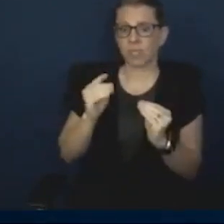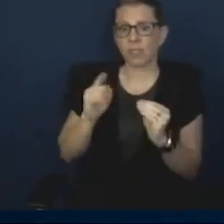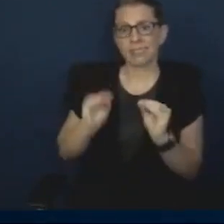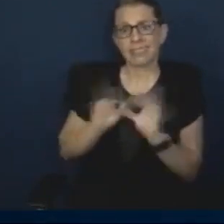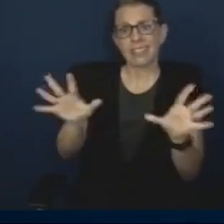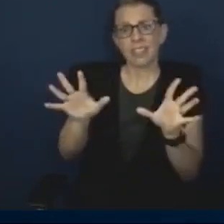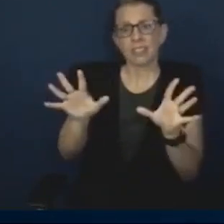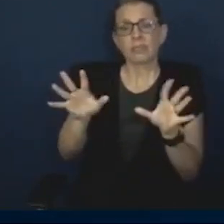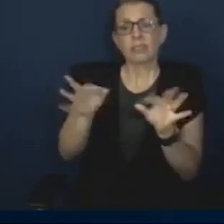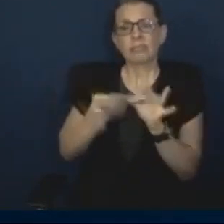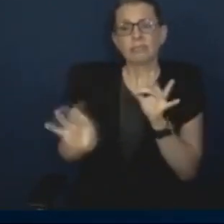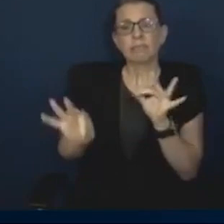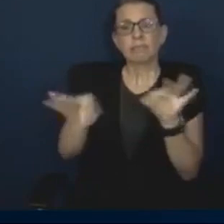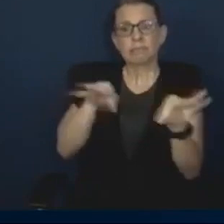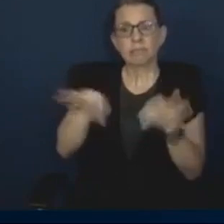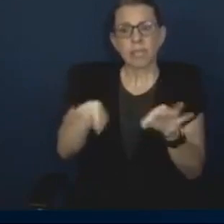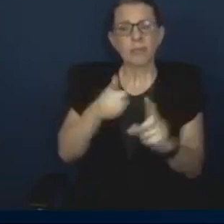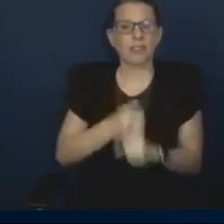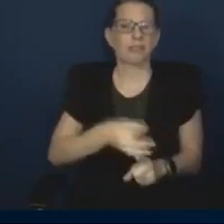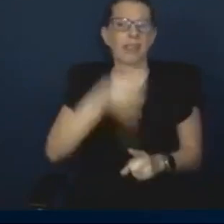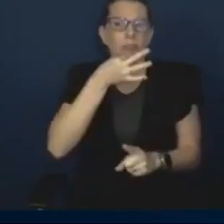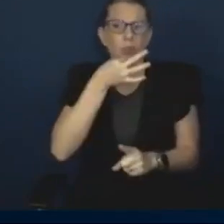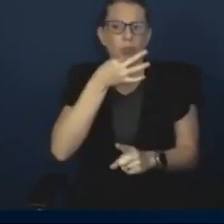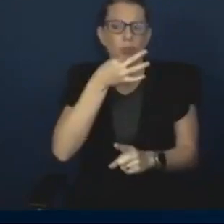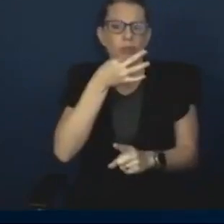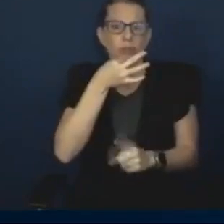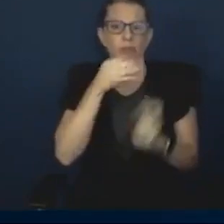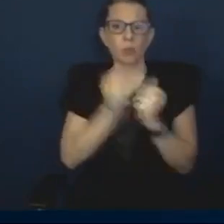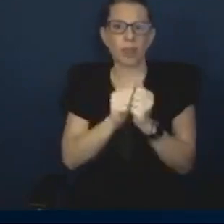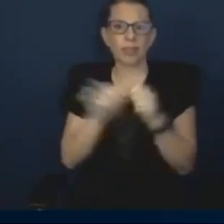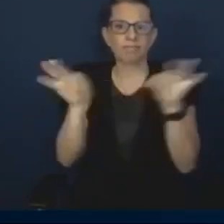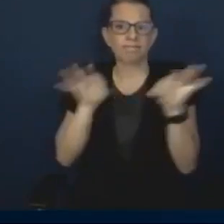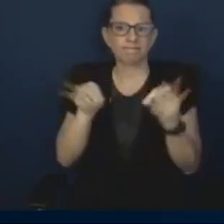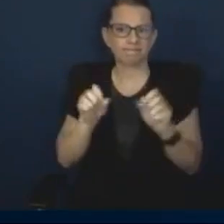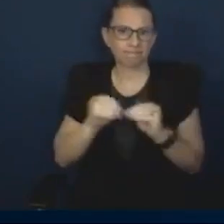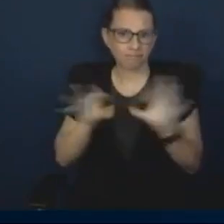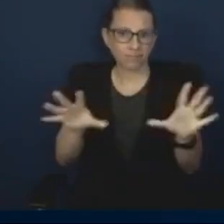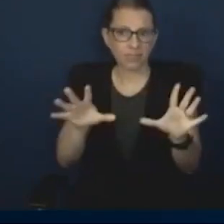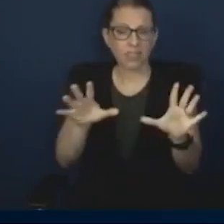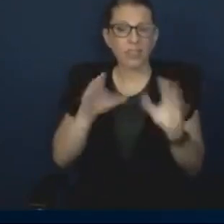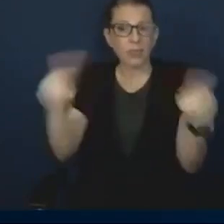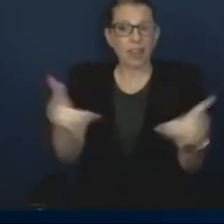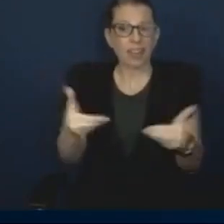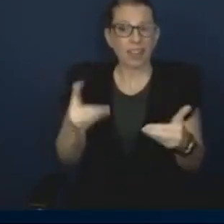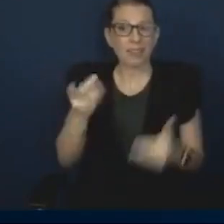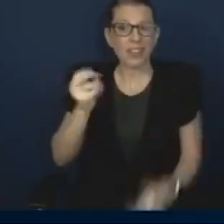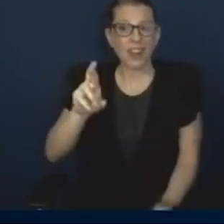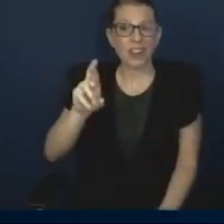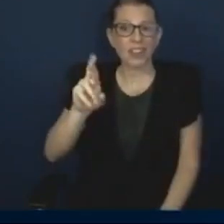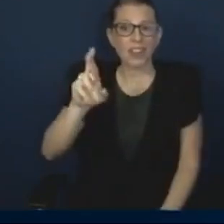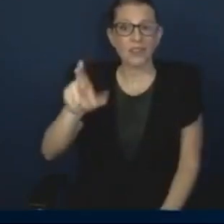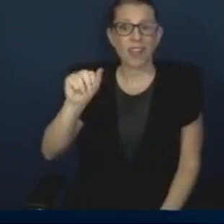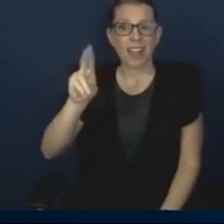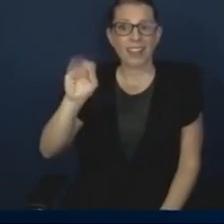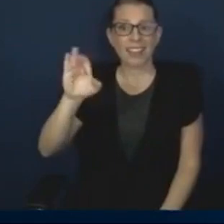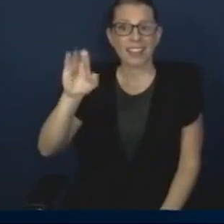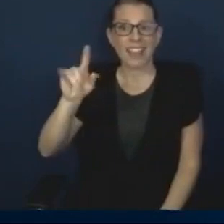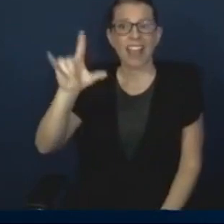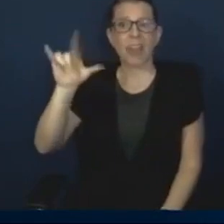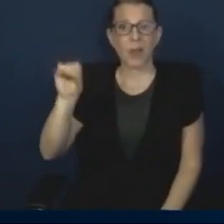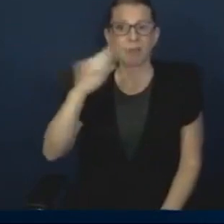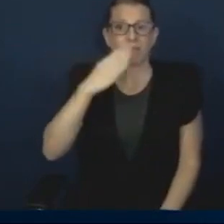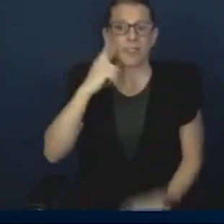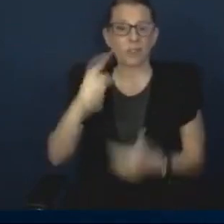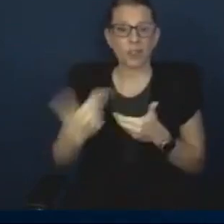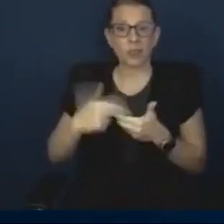is an expert at that. And so I'd just like to welcome in Dr. Racaniello. Thank you so much for joining us today. Oh, it's my pleasure.